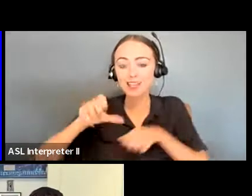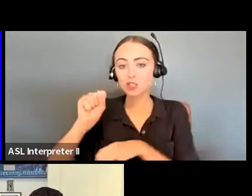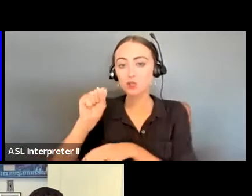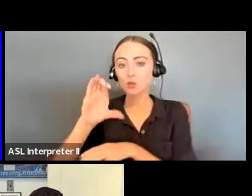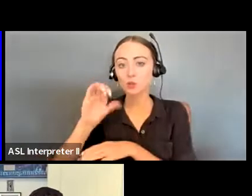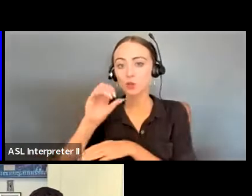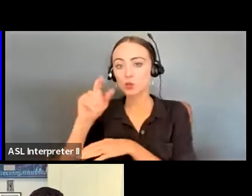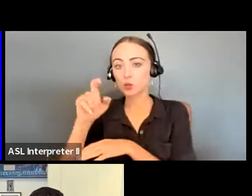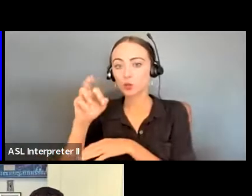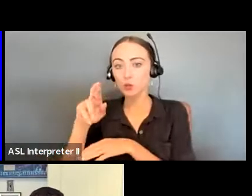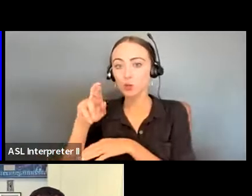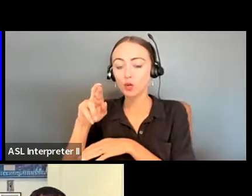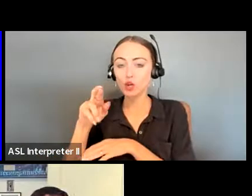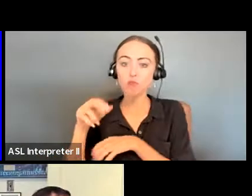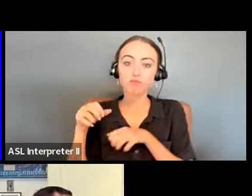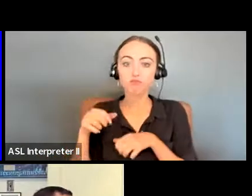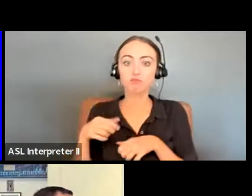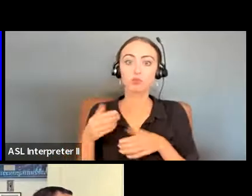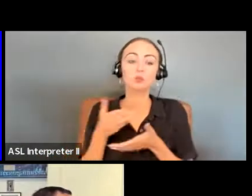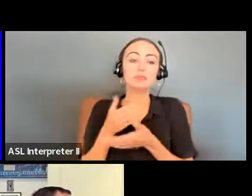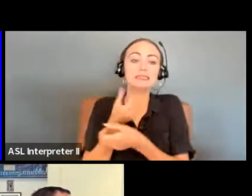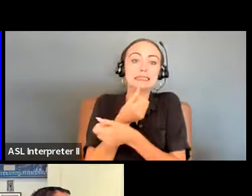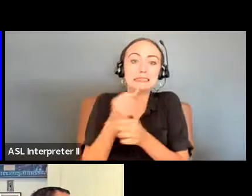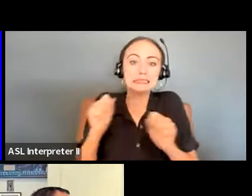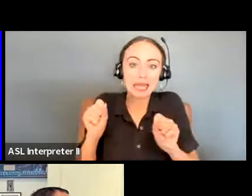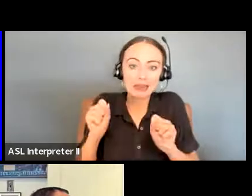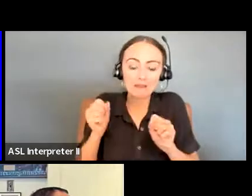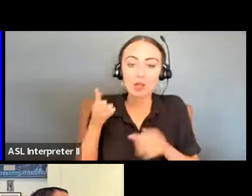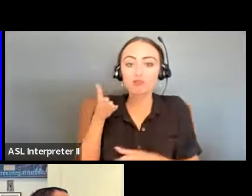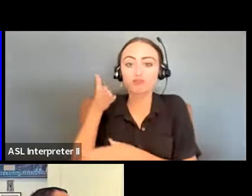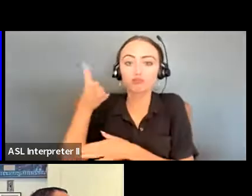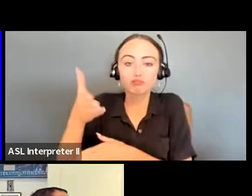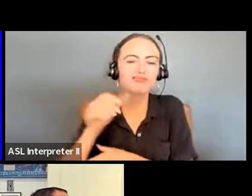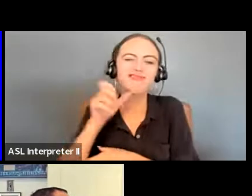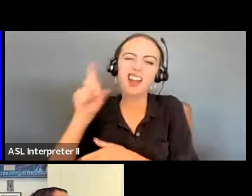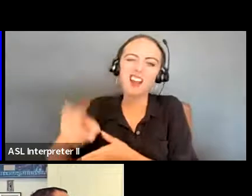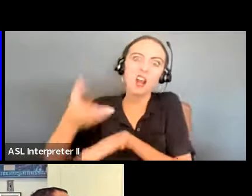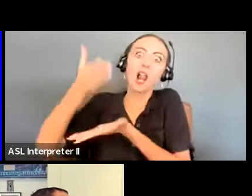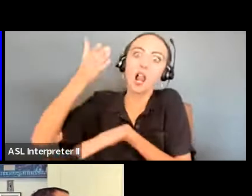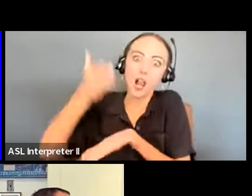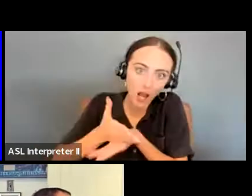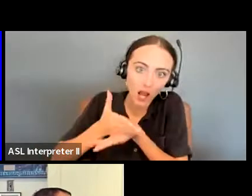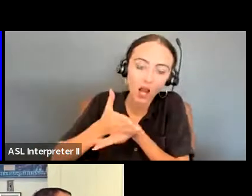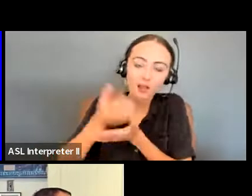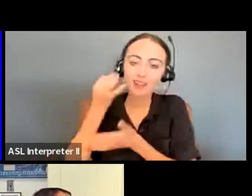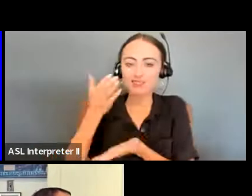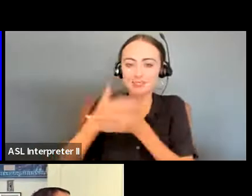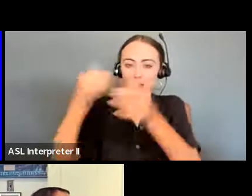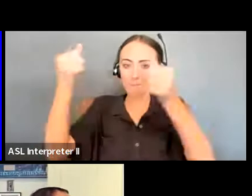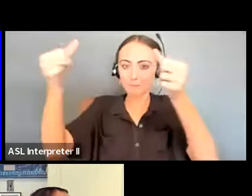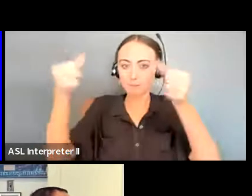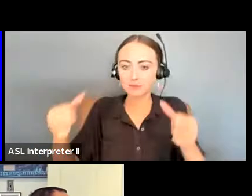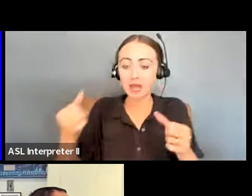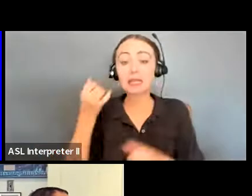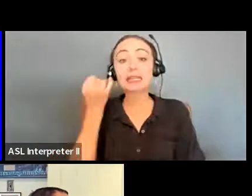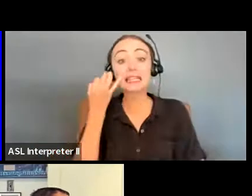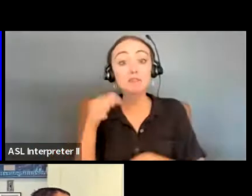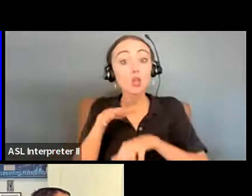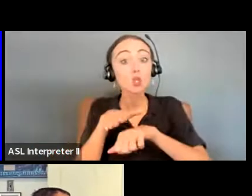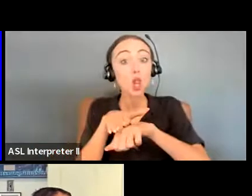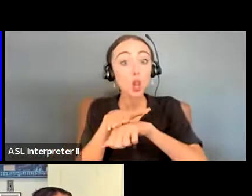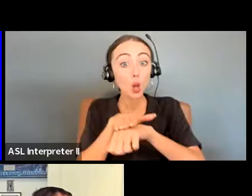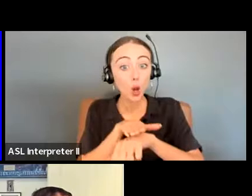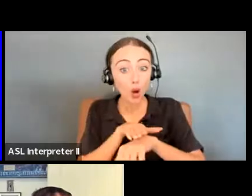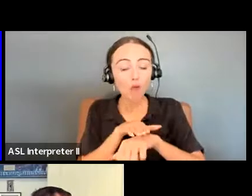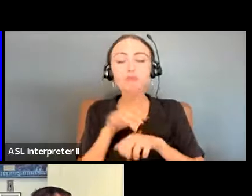me, to travel safely through a stop sign without coming to a complete stop. As long as they are moving slowly and slowly enough